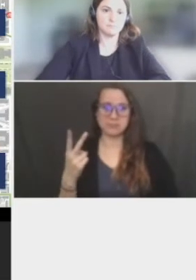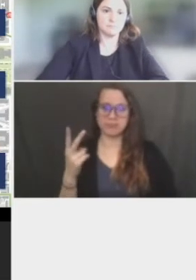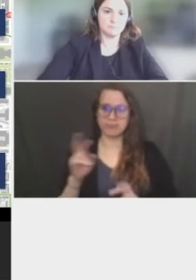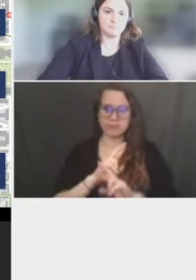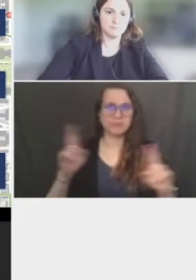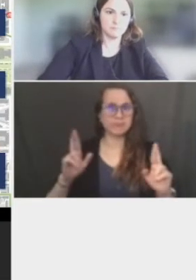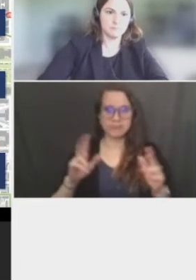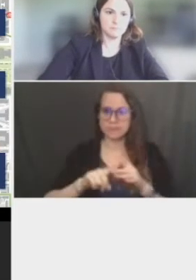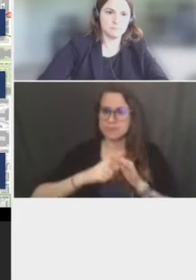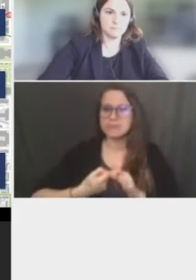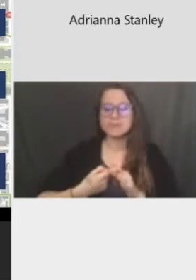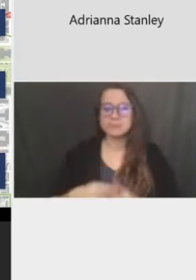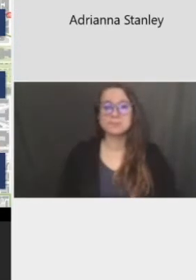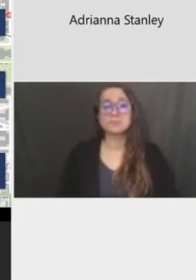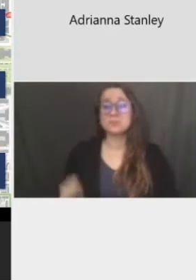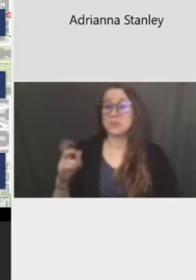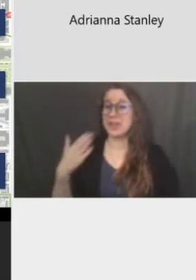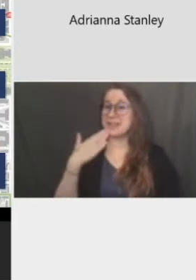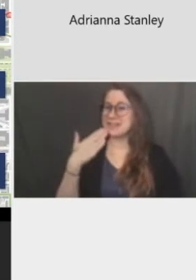Thank you, Adriana.